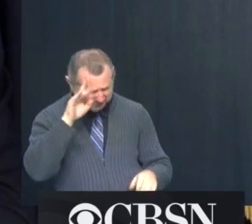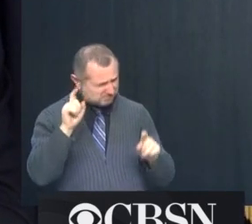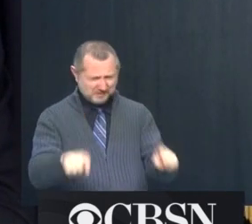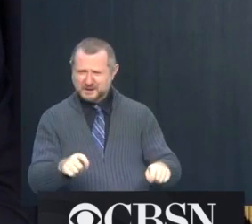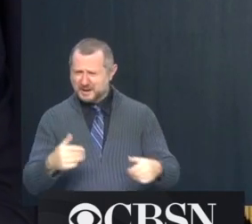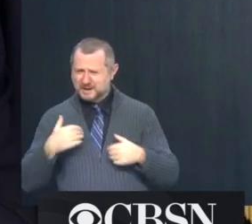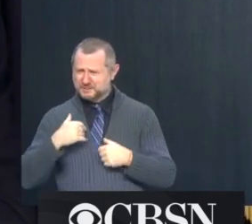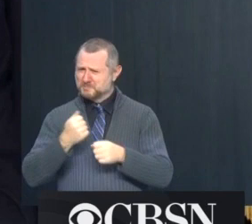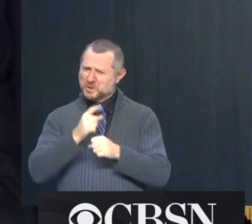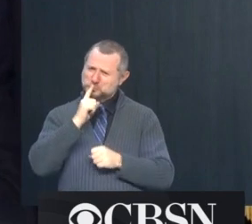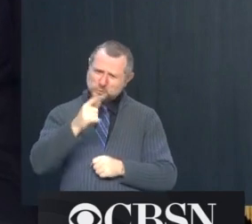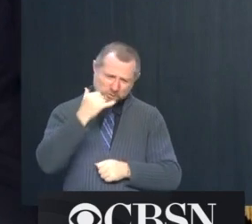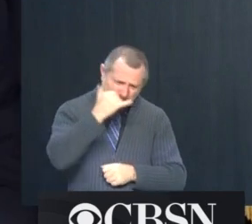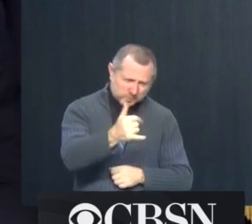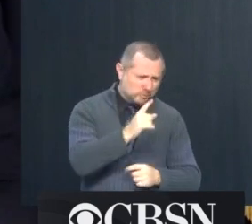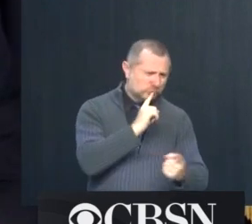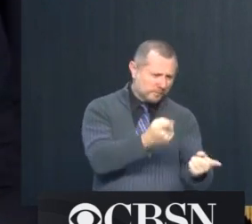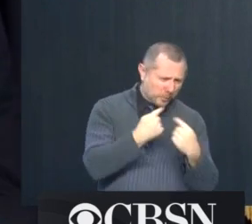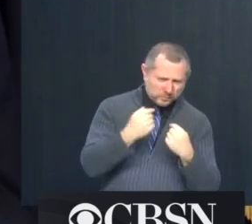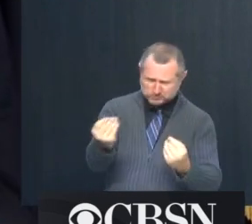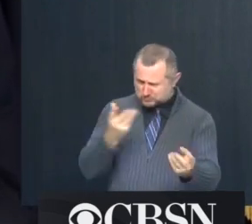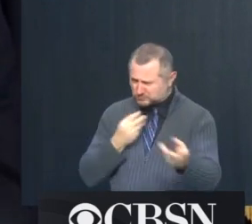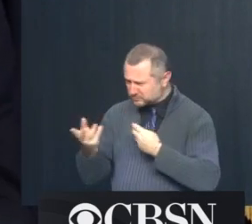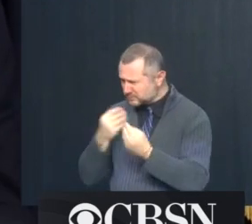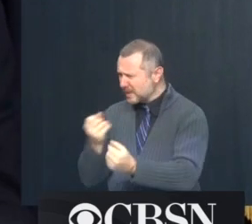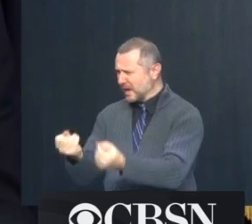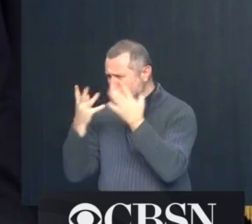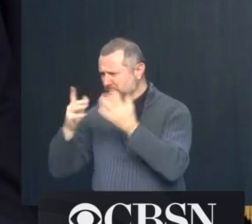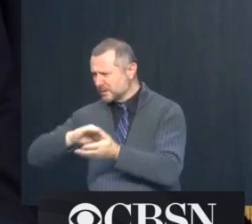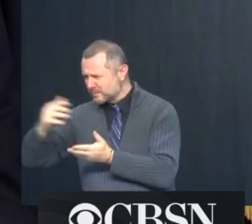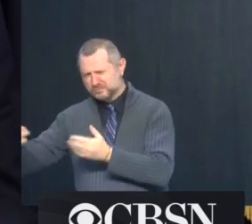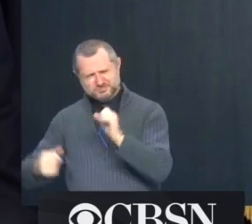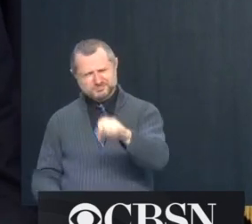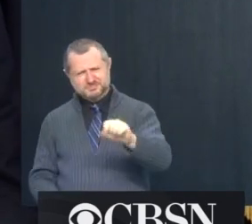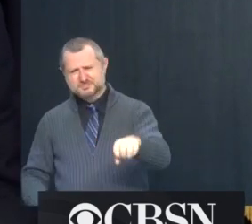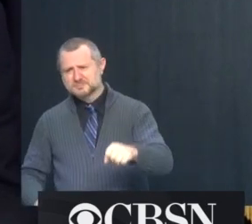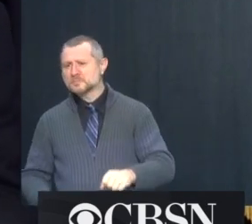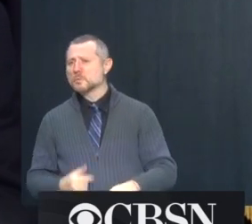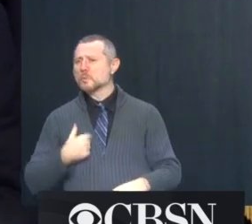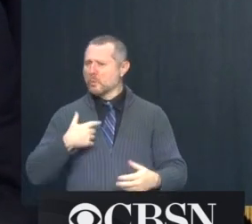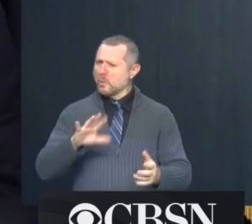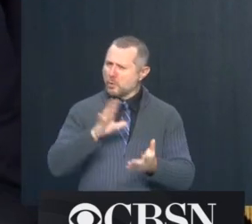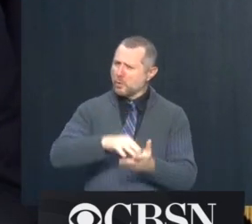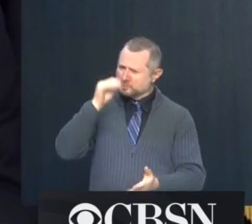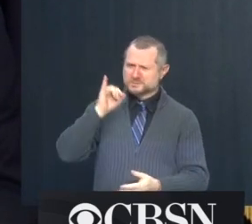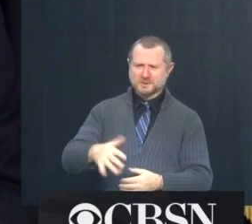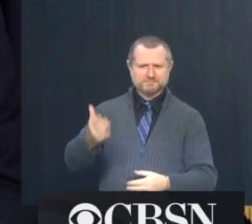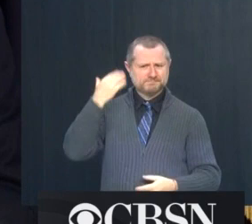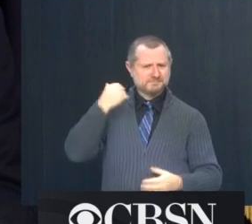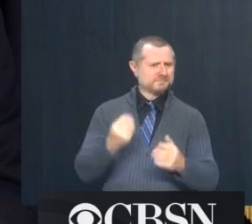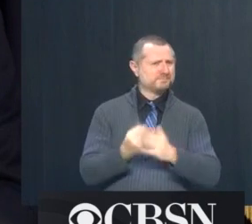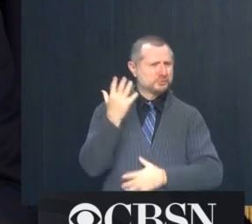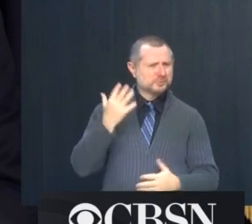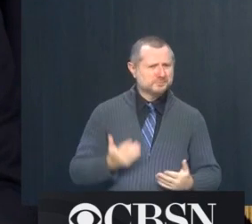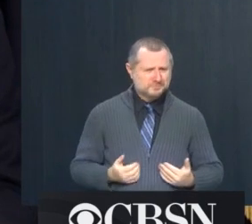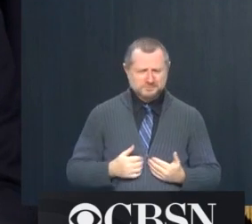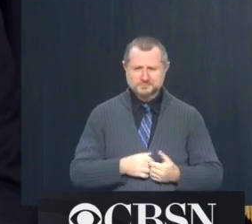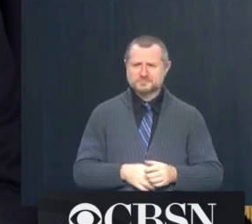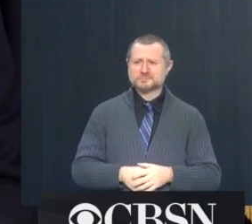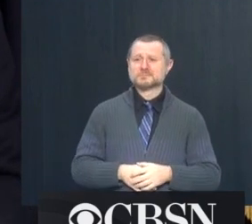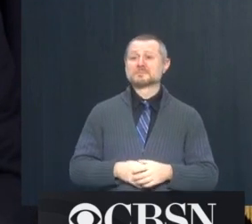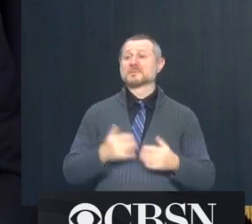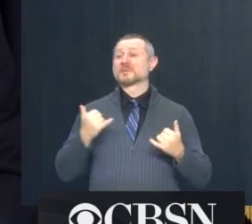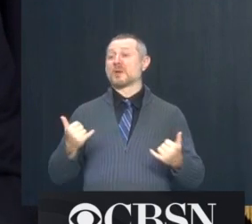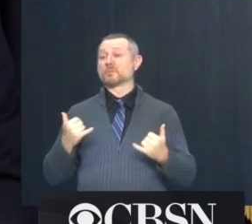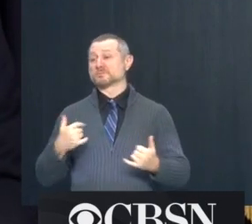report it. So yes, but that's something we learned. Now the problem is you have 10 cartons of eggs in